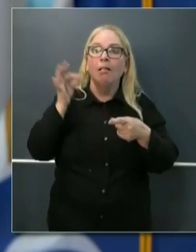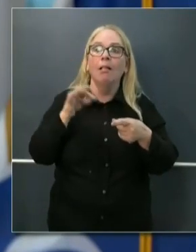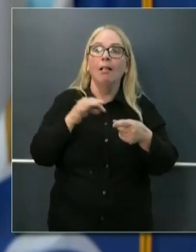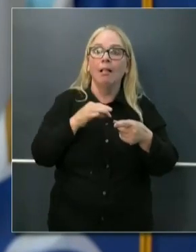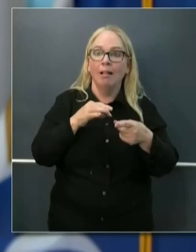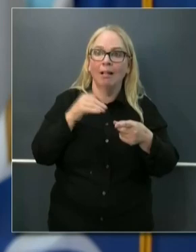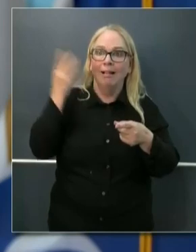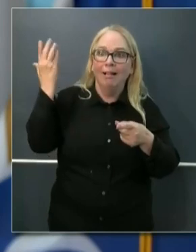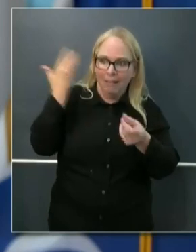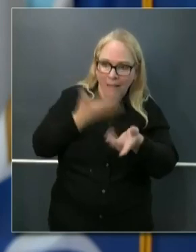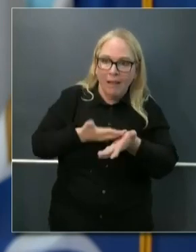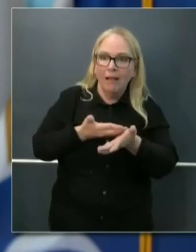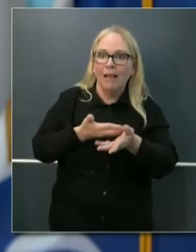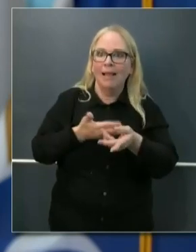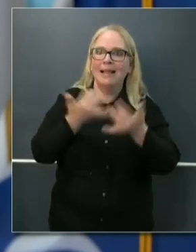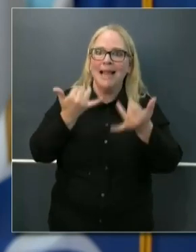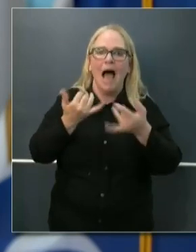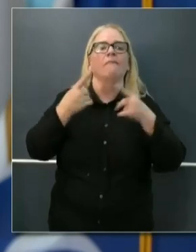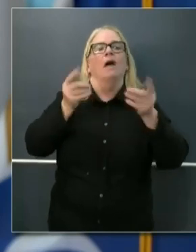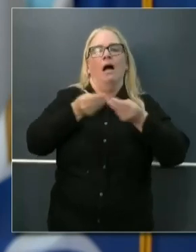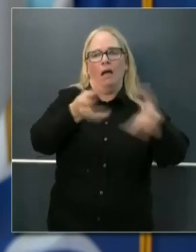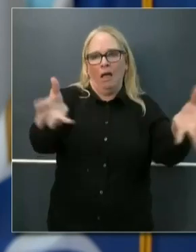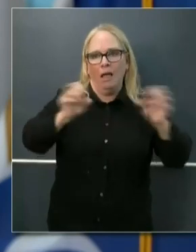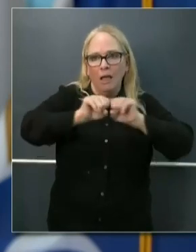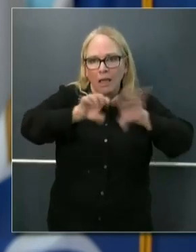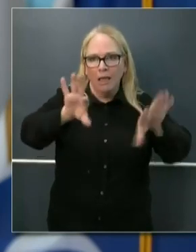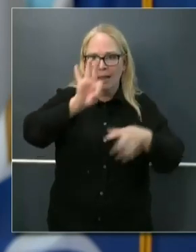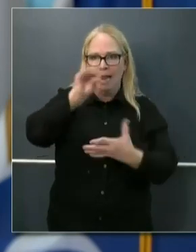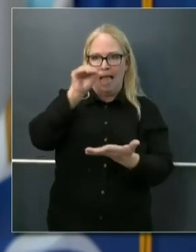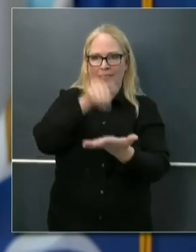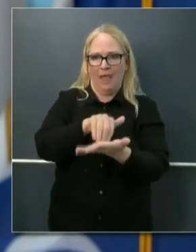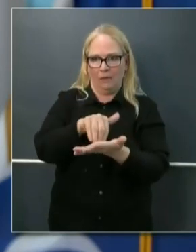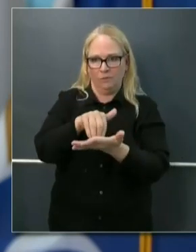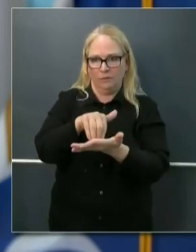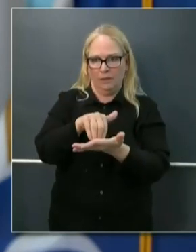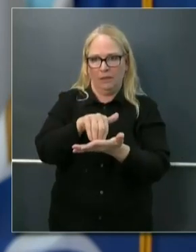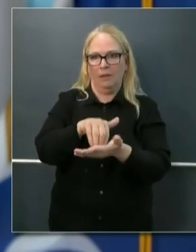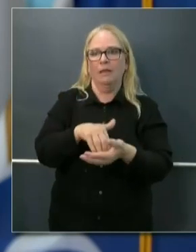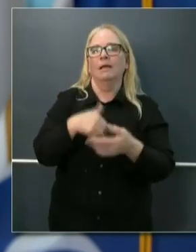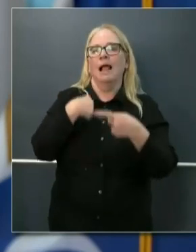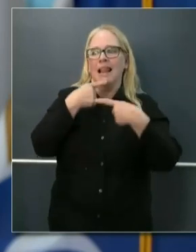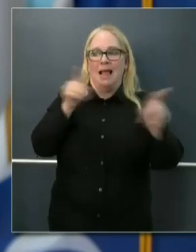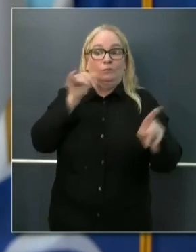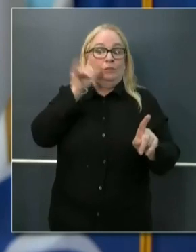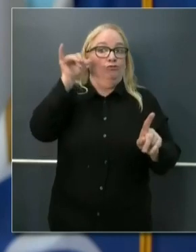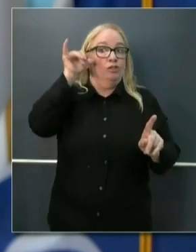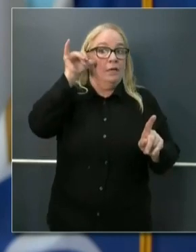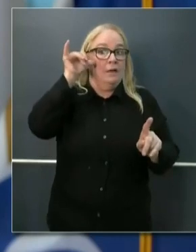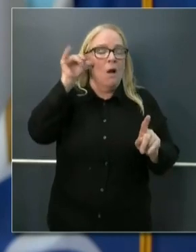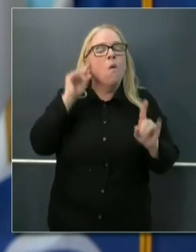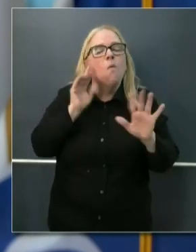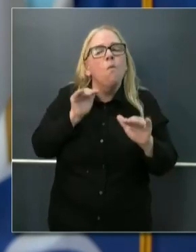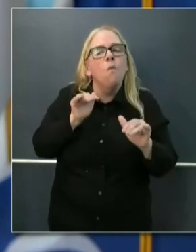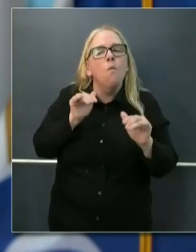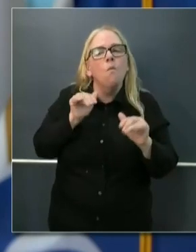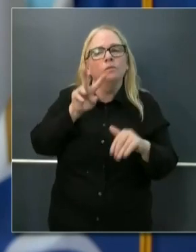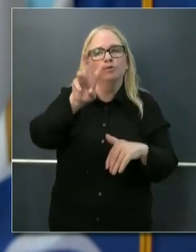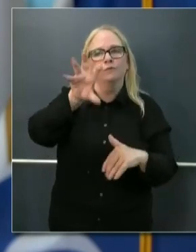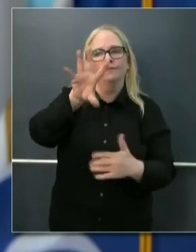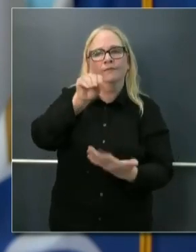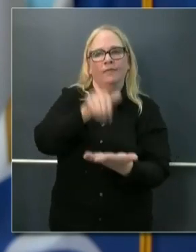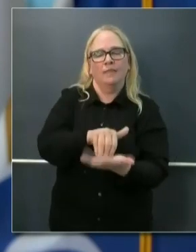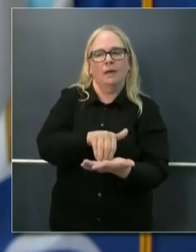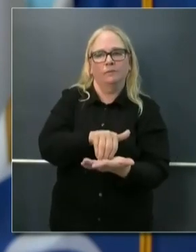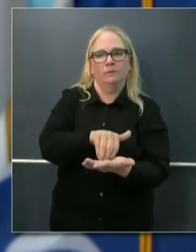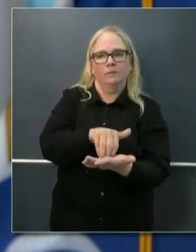distributed as I speak today, 90,000 that we announced yesterday. We hope to see another 250,000